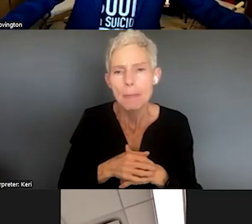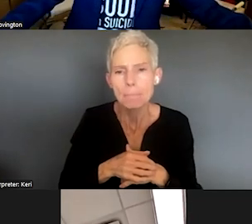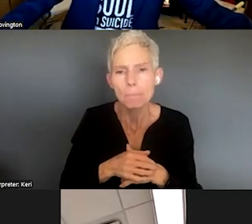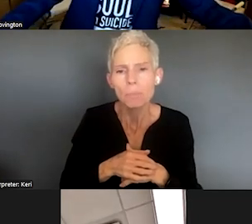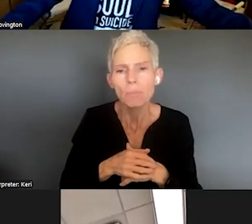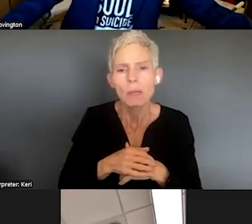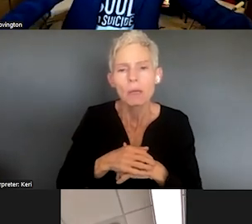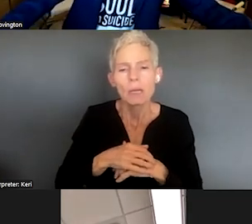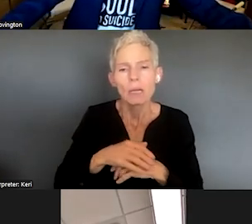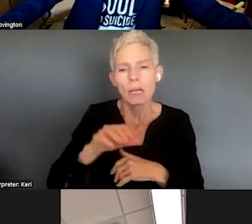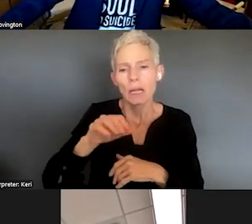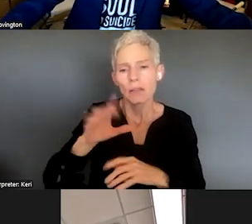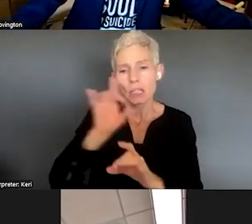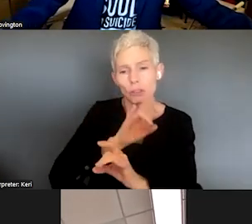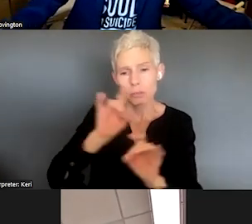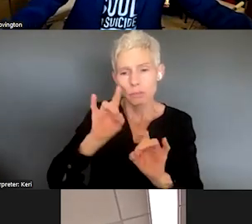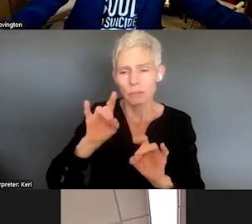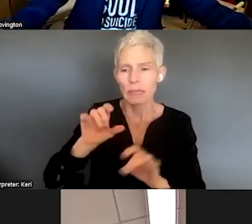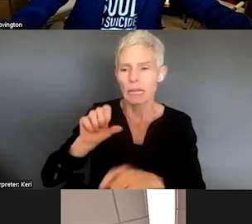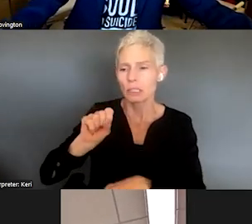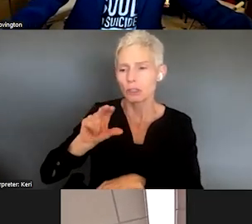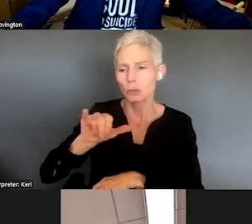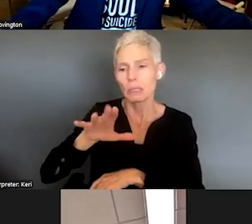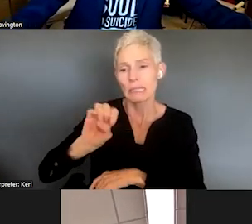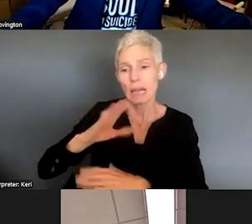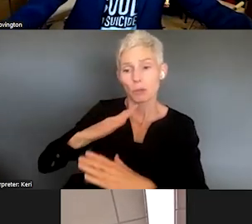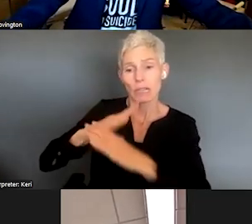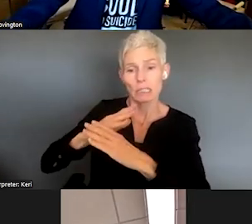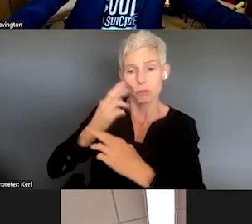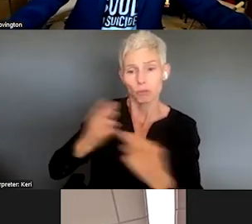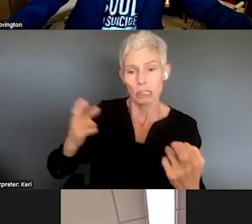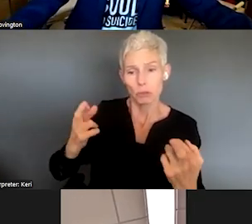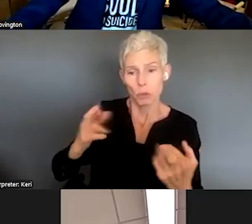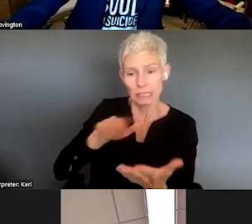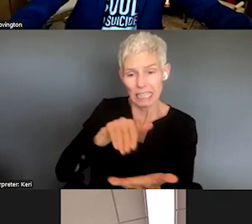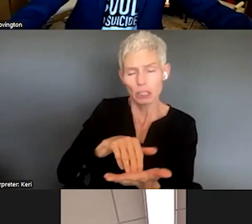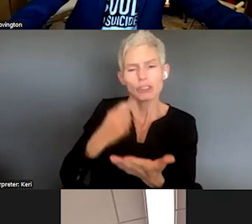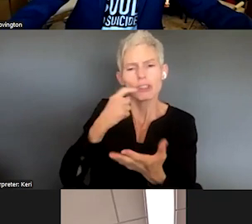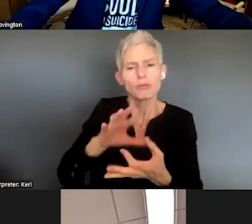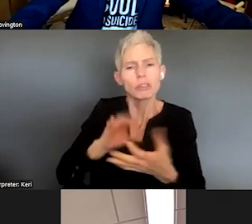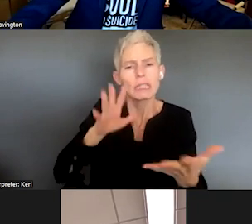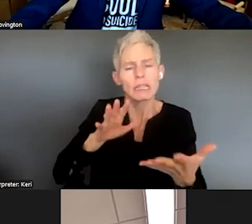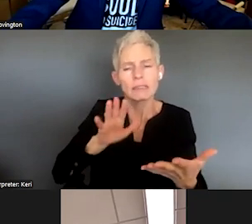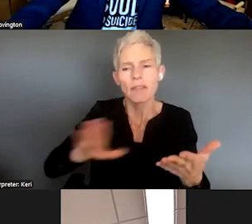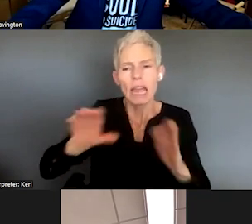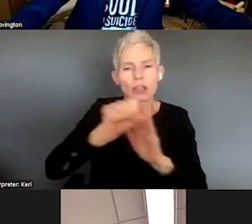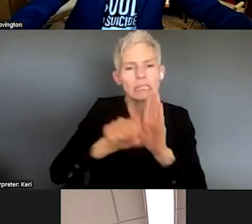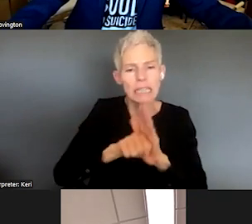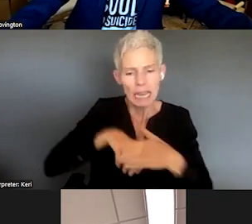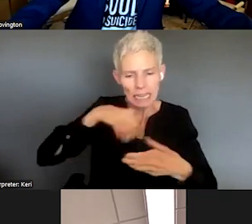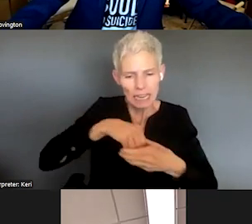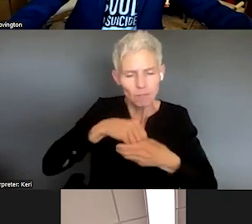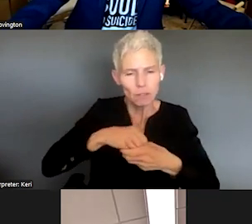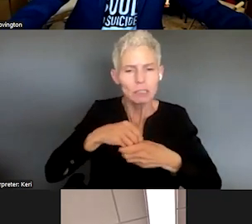The Suicide Prevention Resource Center just released their state infrastructure success